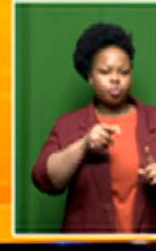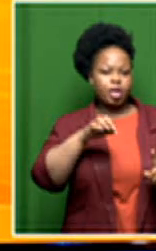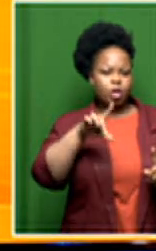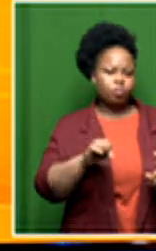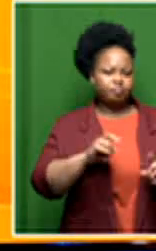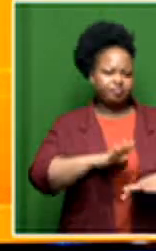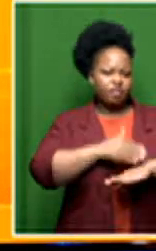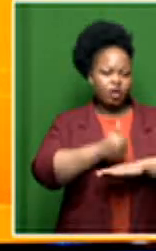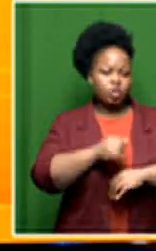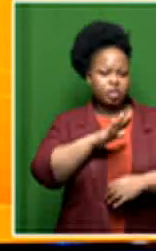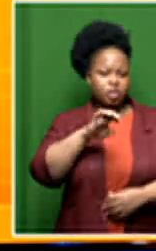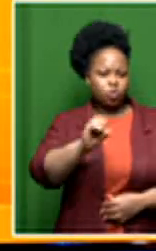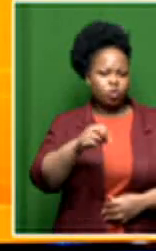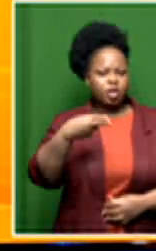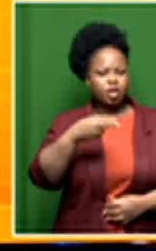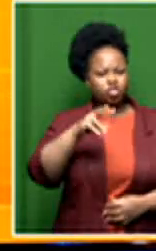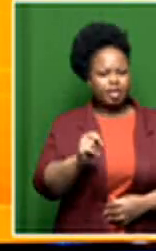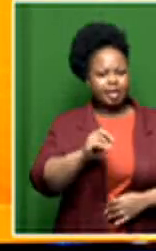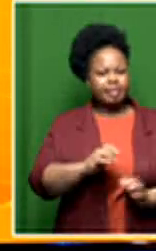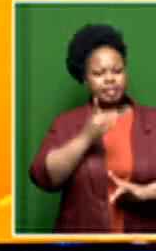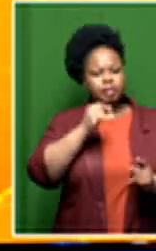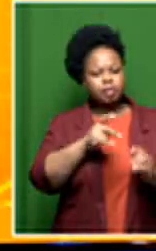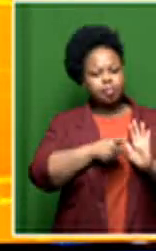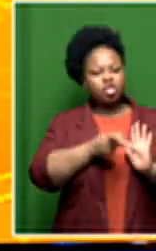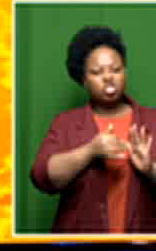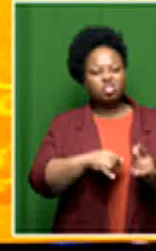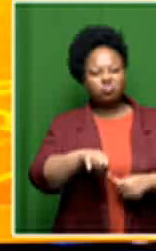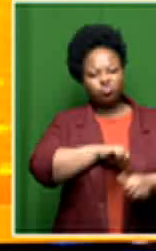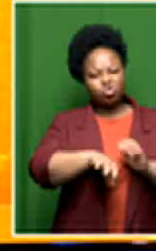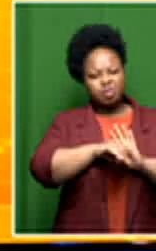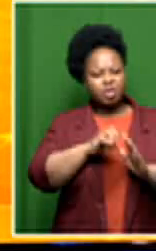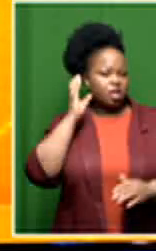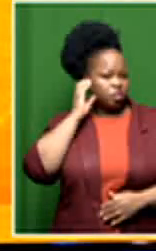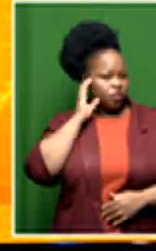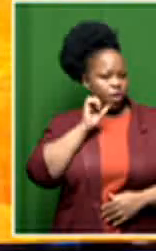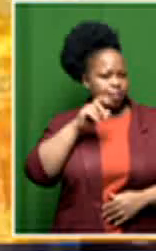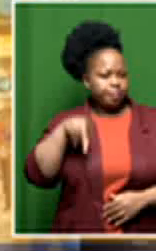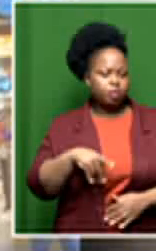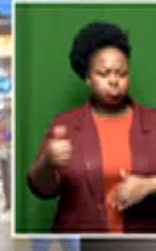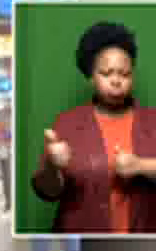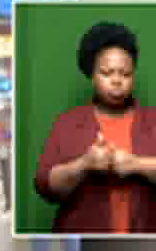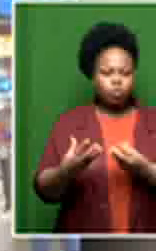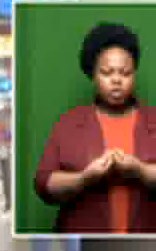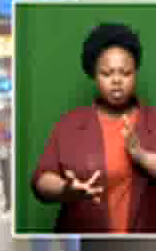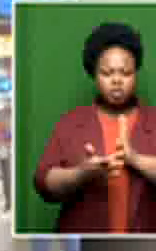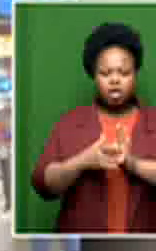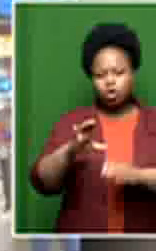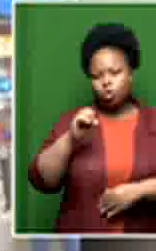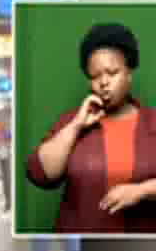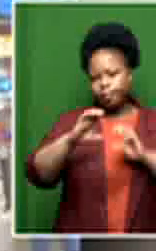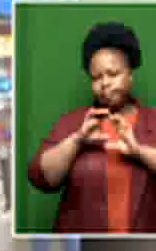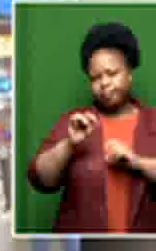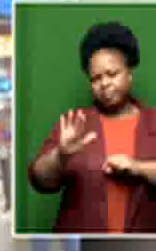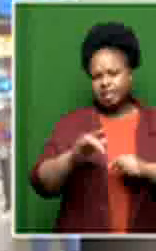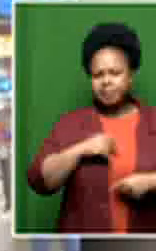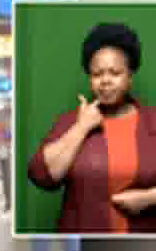Nyaluza is the founder and the CEO of CitiPages Android social media app that's created in partnership with TechCom.